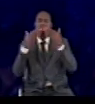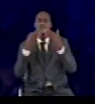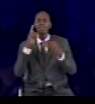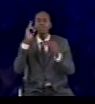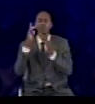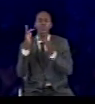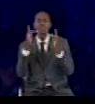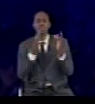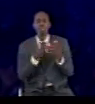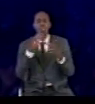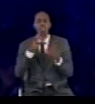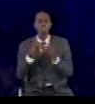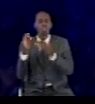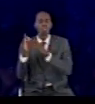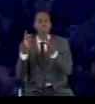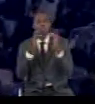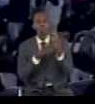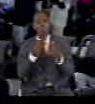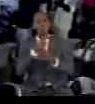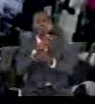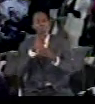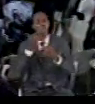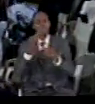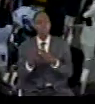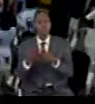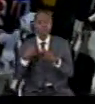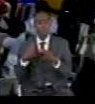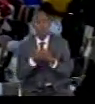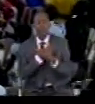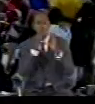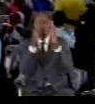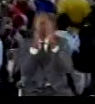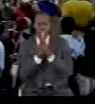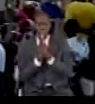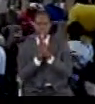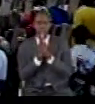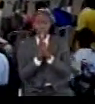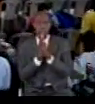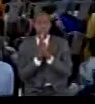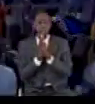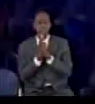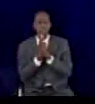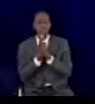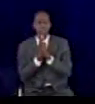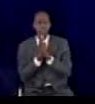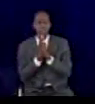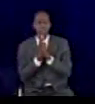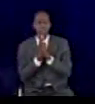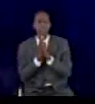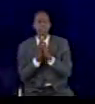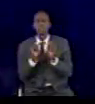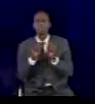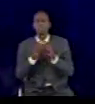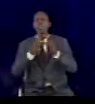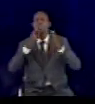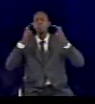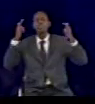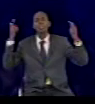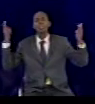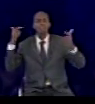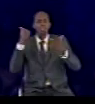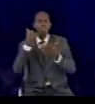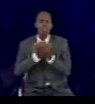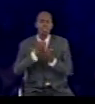in jesus name we pray in louder amen